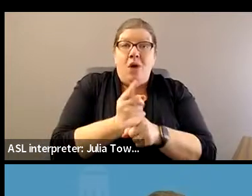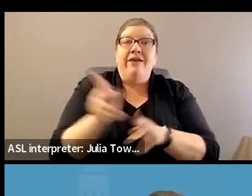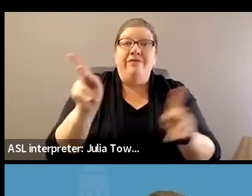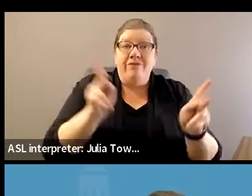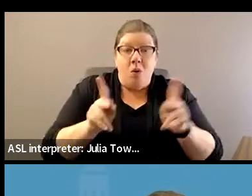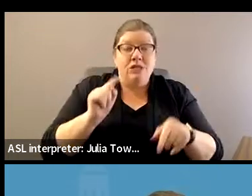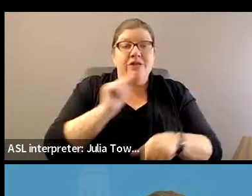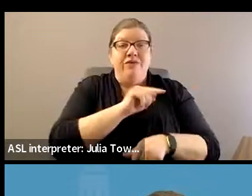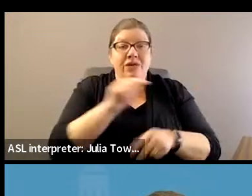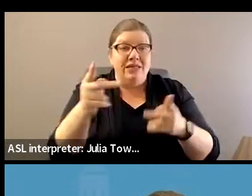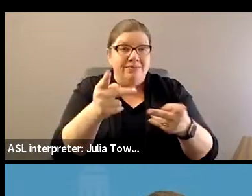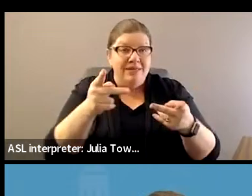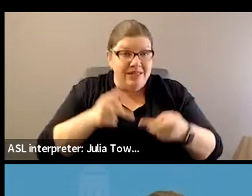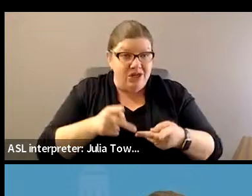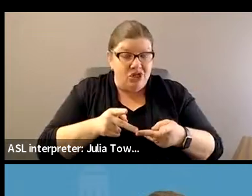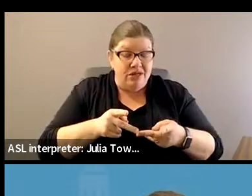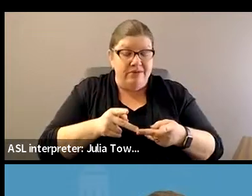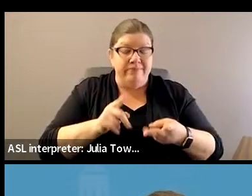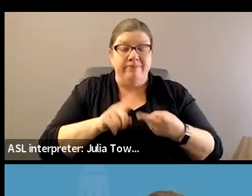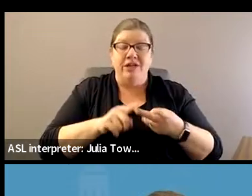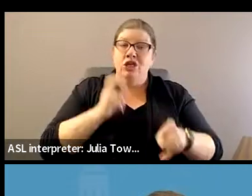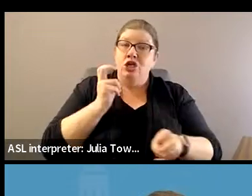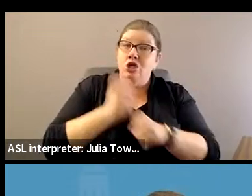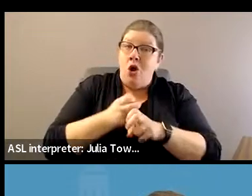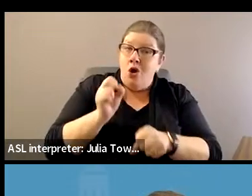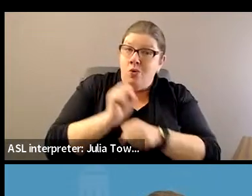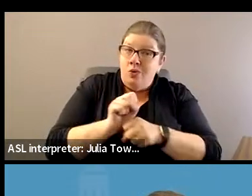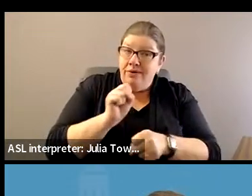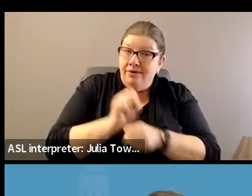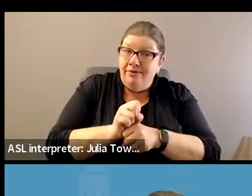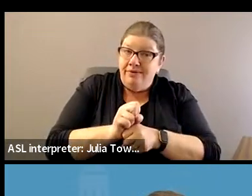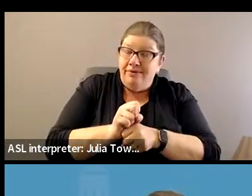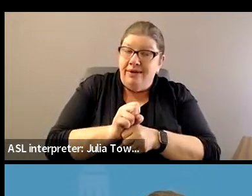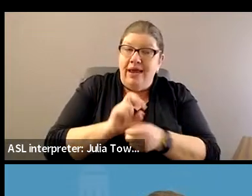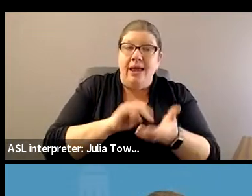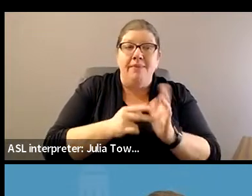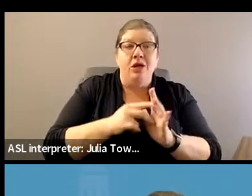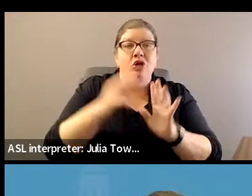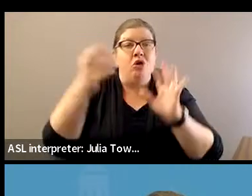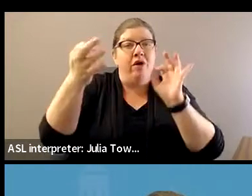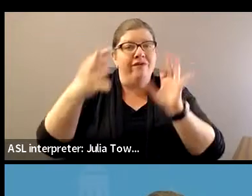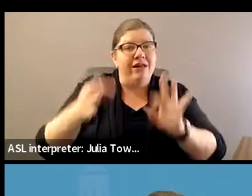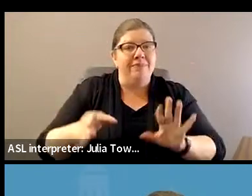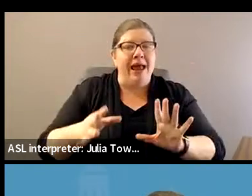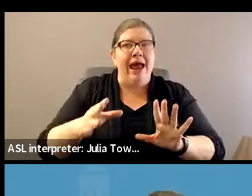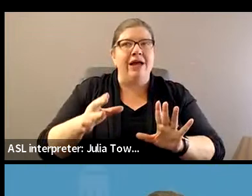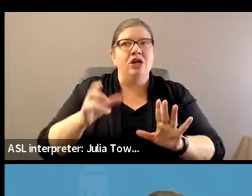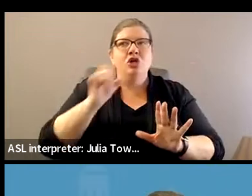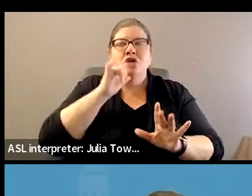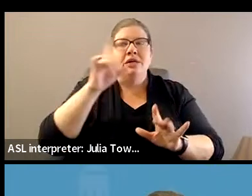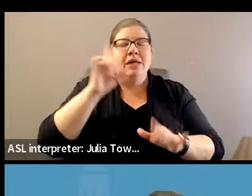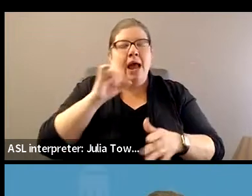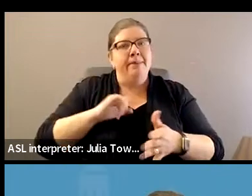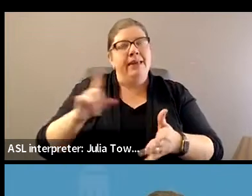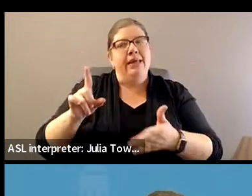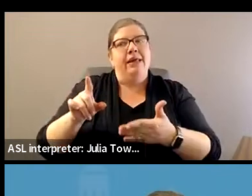positions. This is hard work. Doesn't mean that your feedback has to be any less critical. Not saying